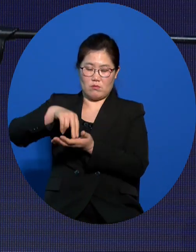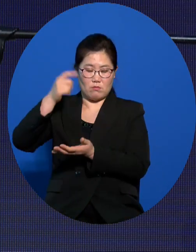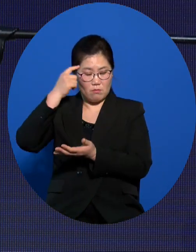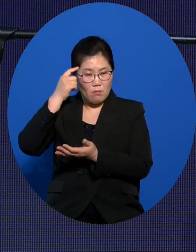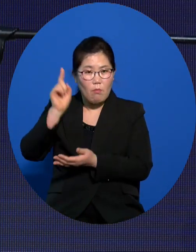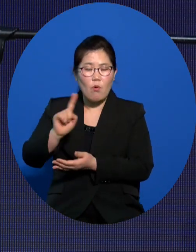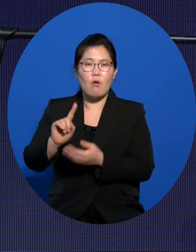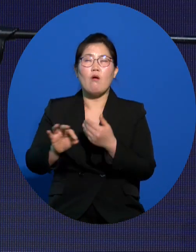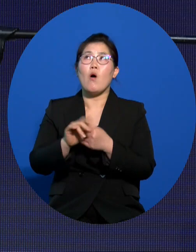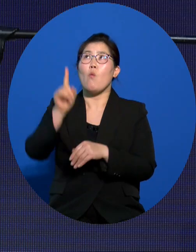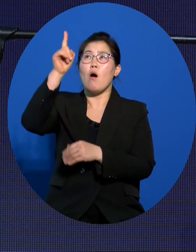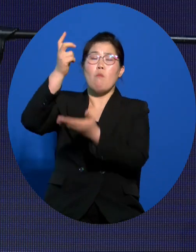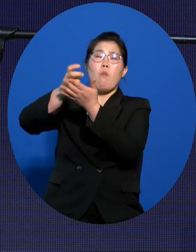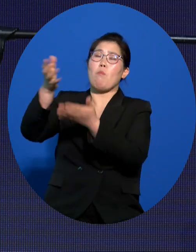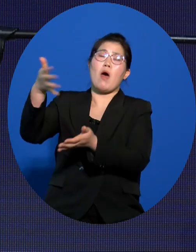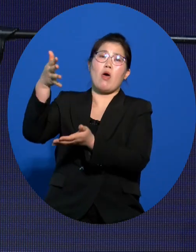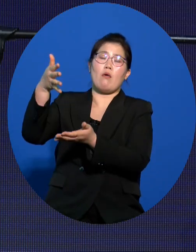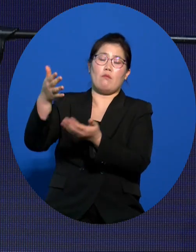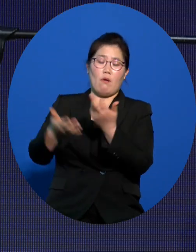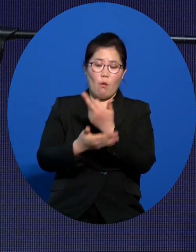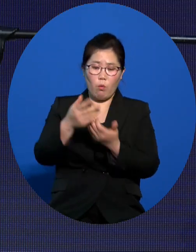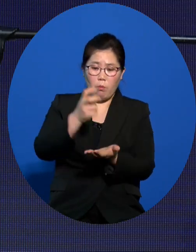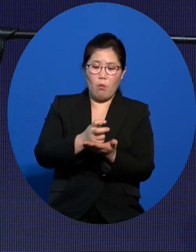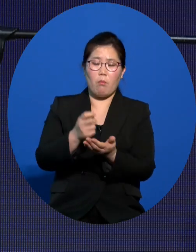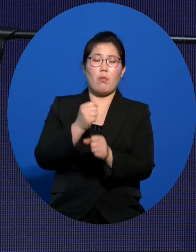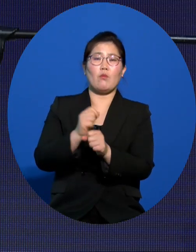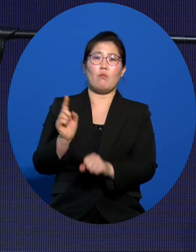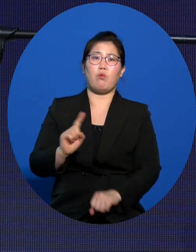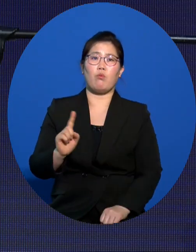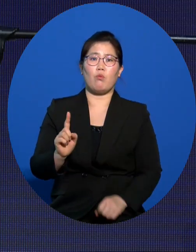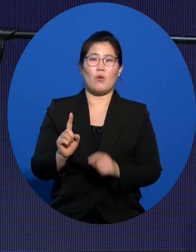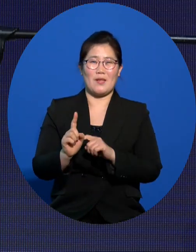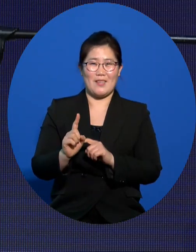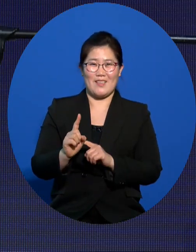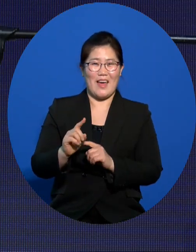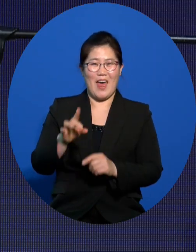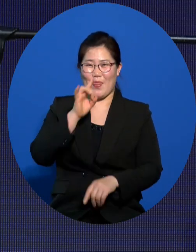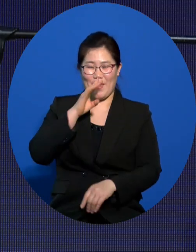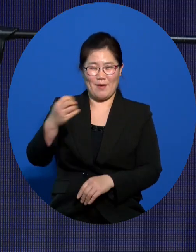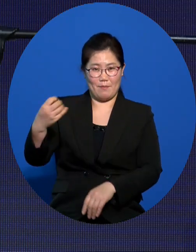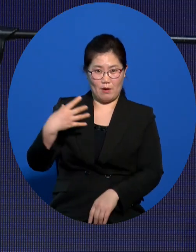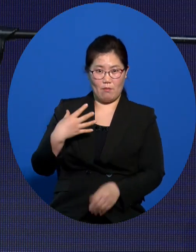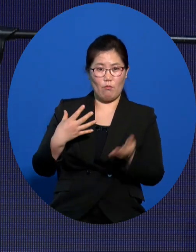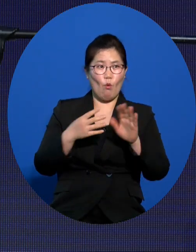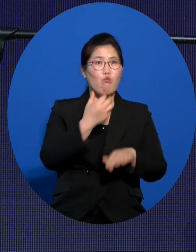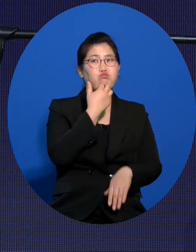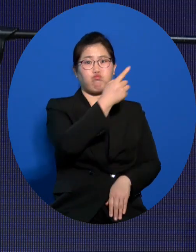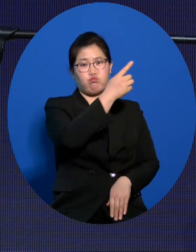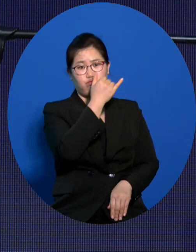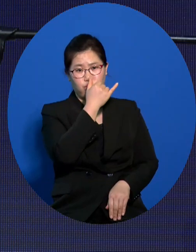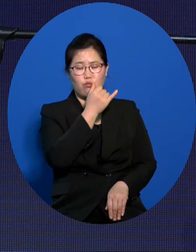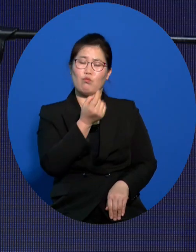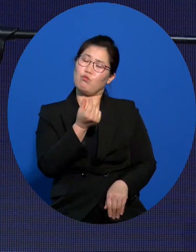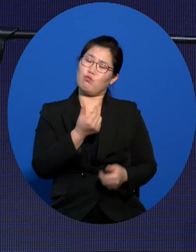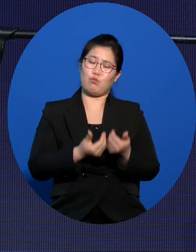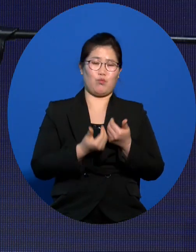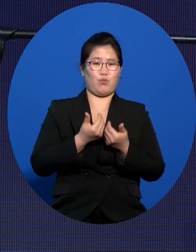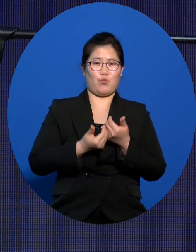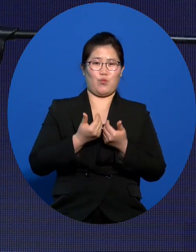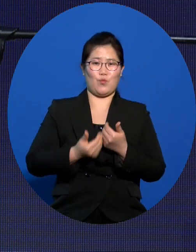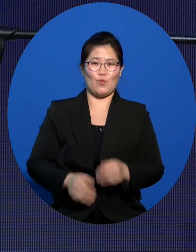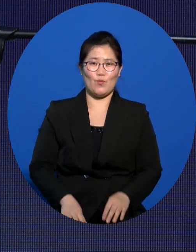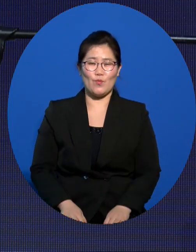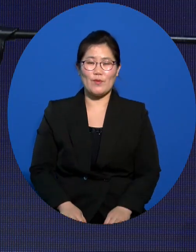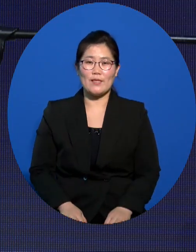ordinance. Gangwon Province says that you need to have a Protection Act in order to have an ordinance. Seoul City does not have a Protection